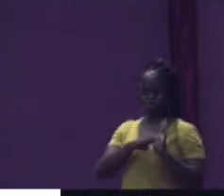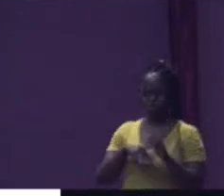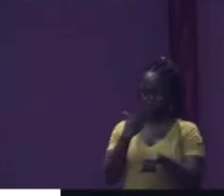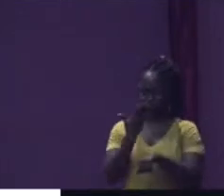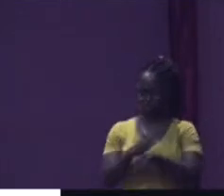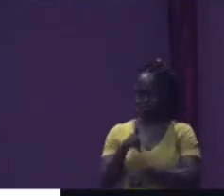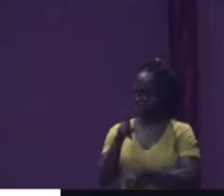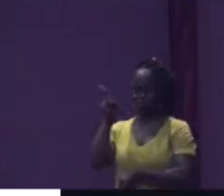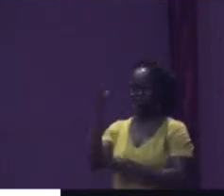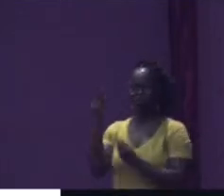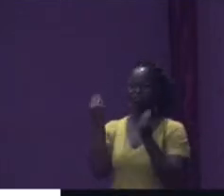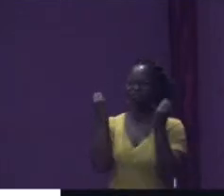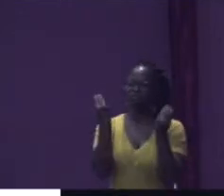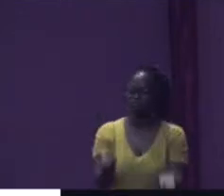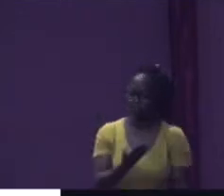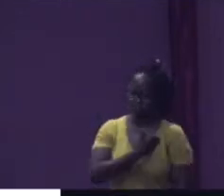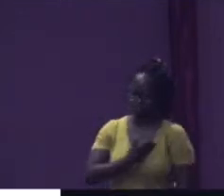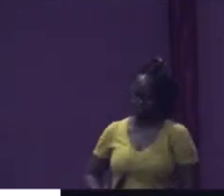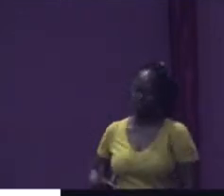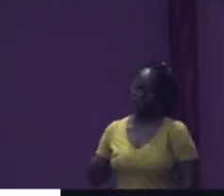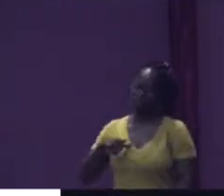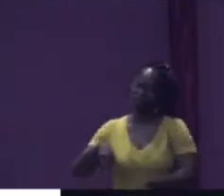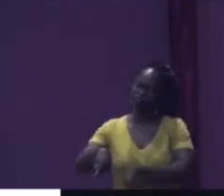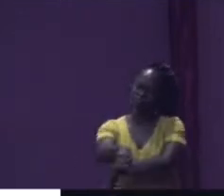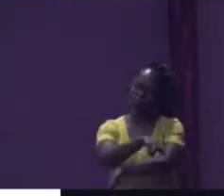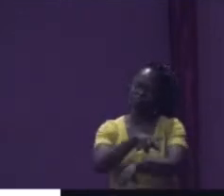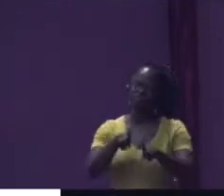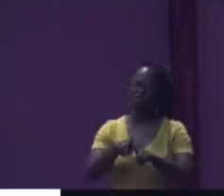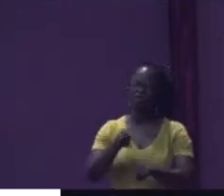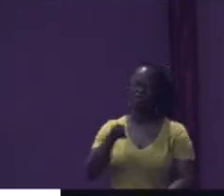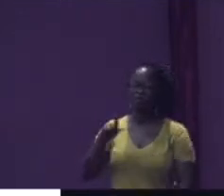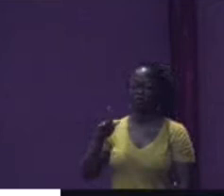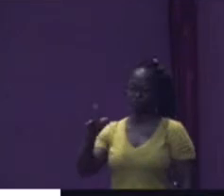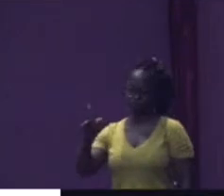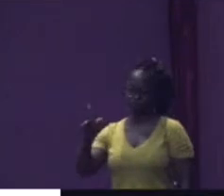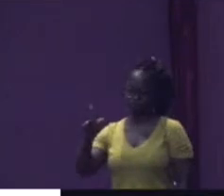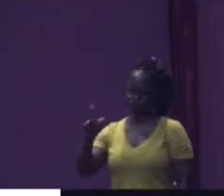can what they expect the midwife can do.